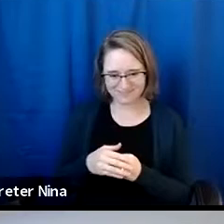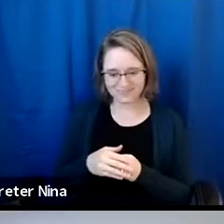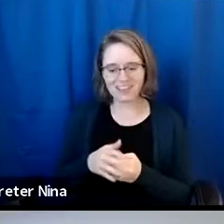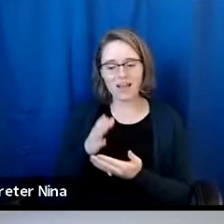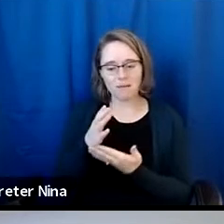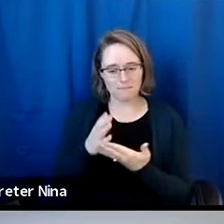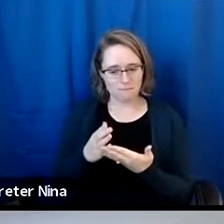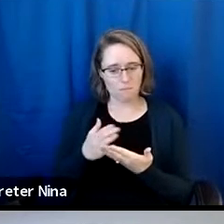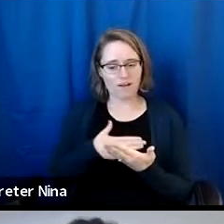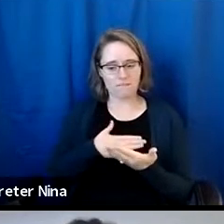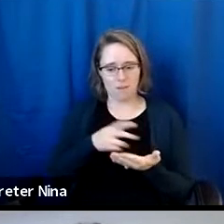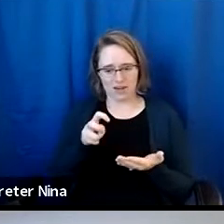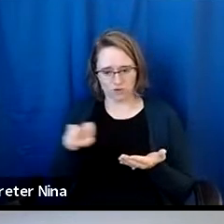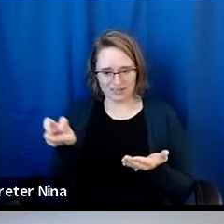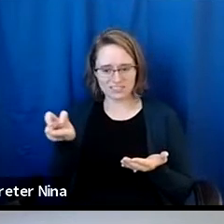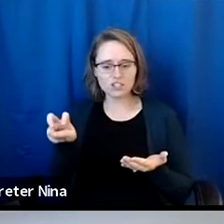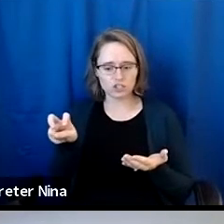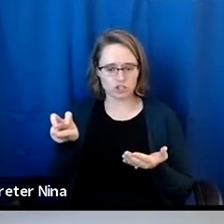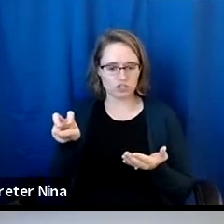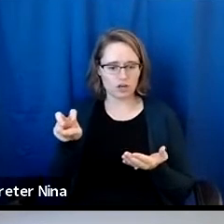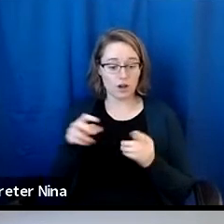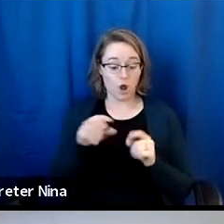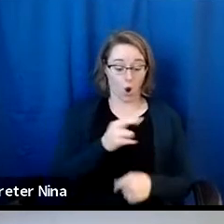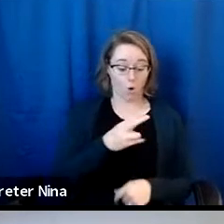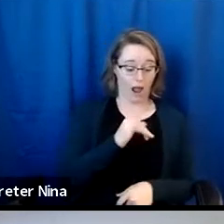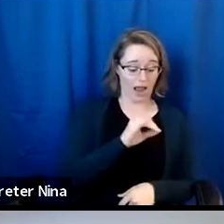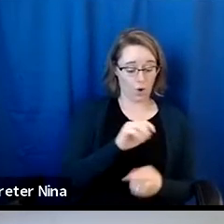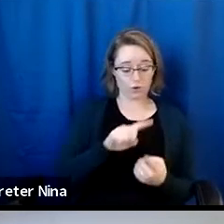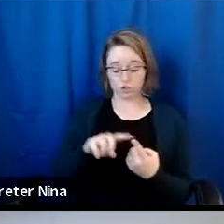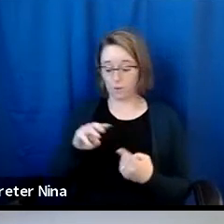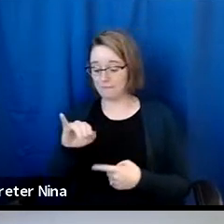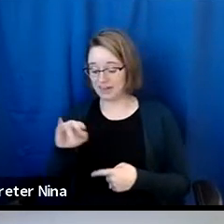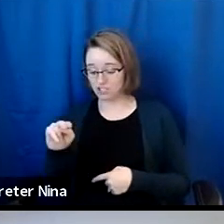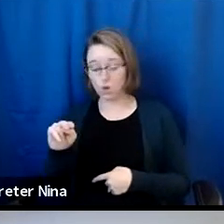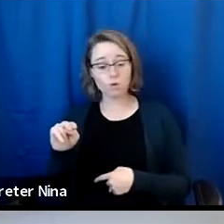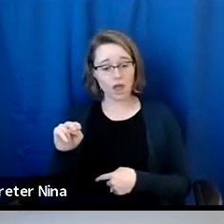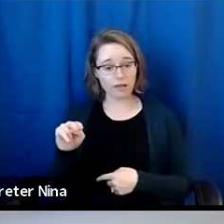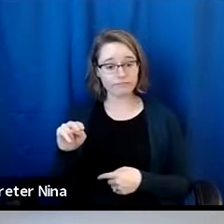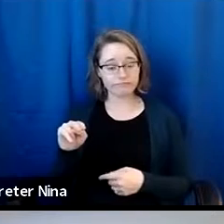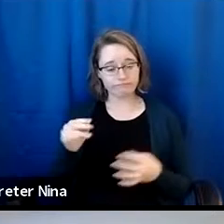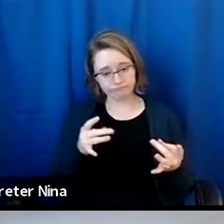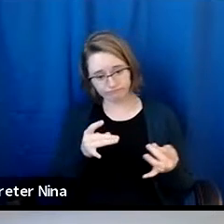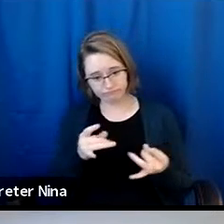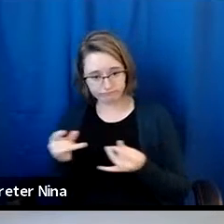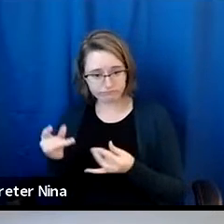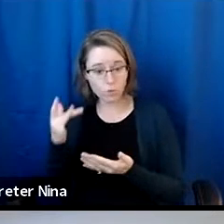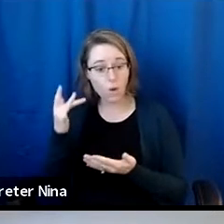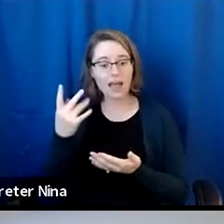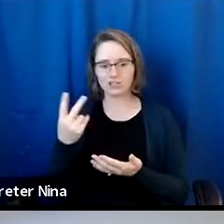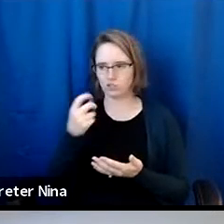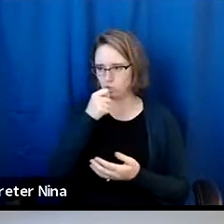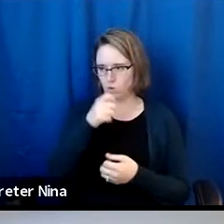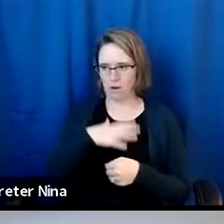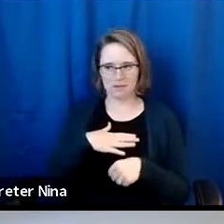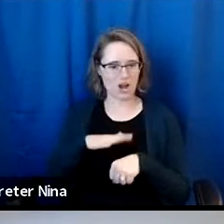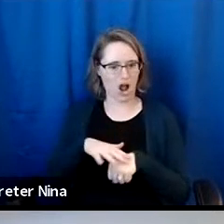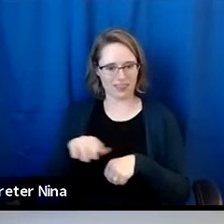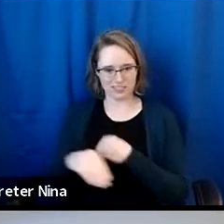part of my transition from Ohio to Minnesota has been smoothed by the two women on this